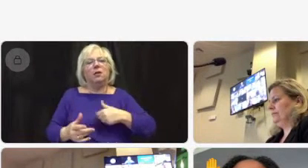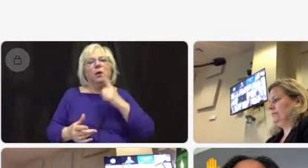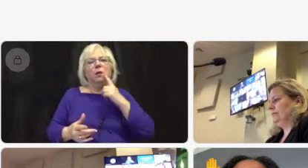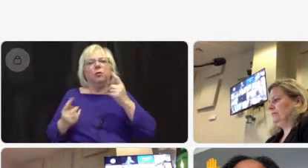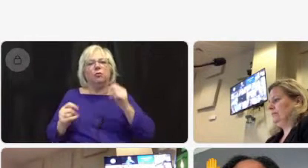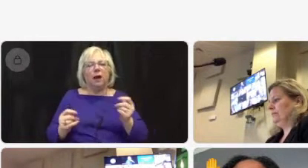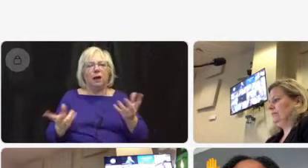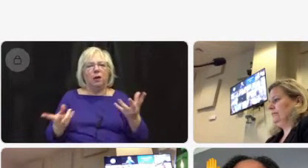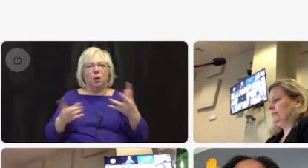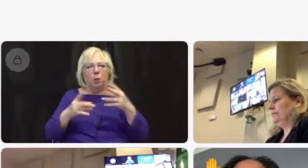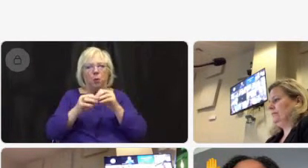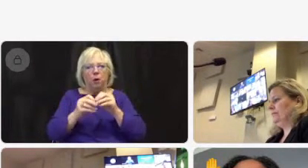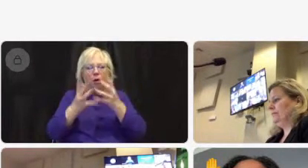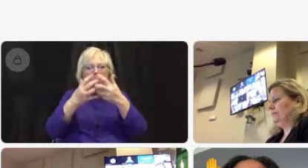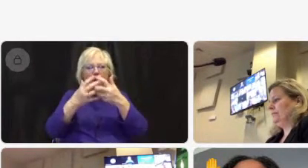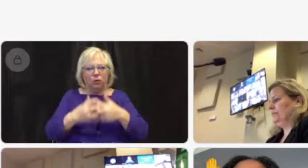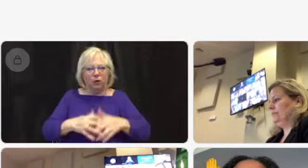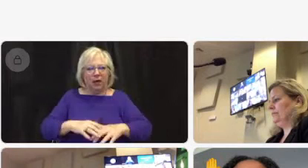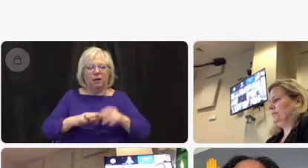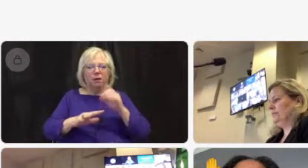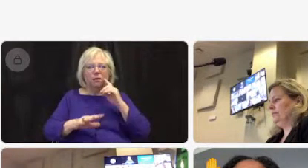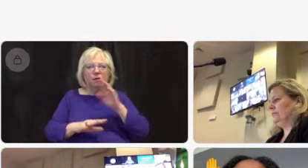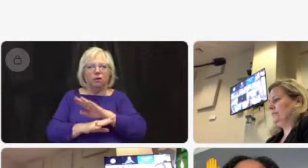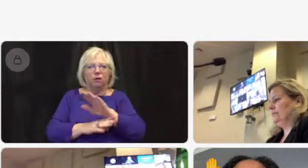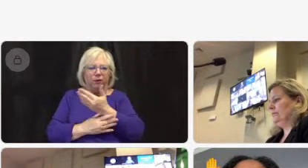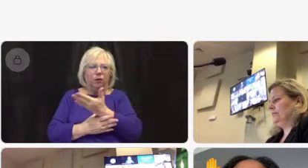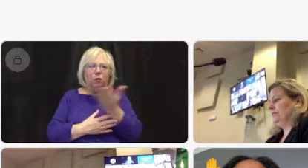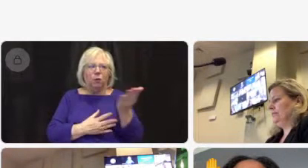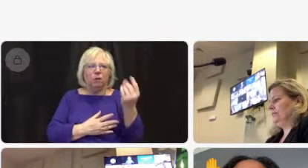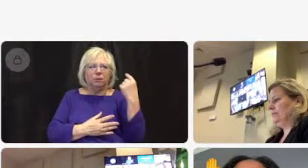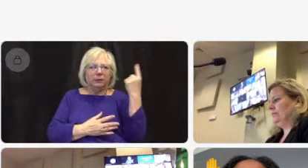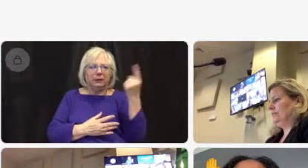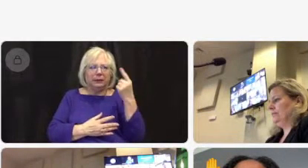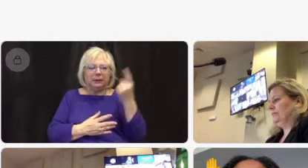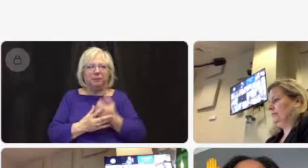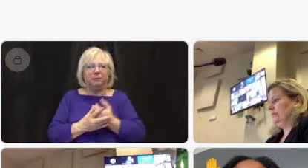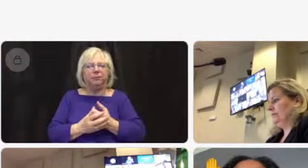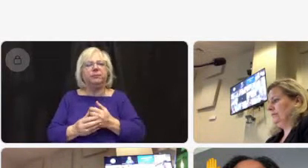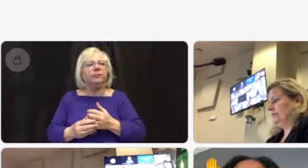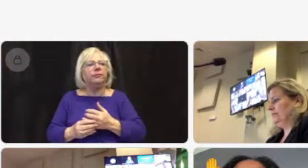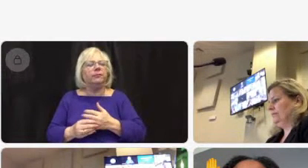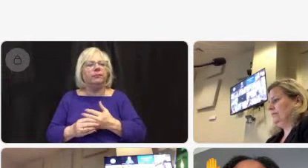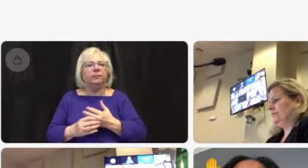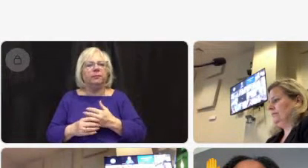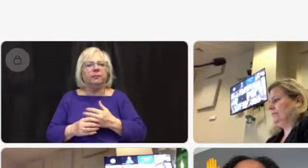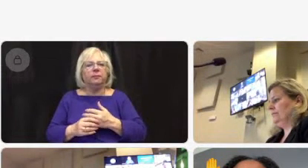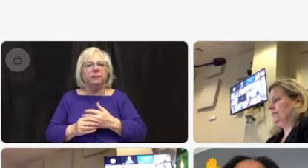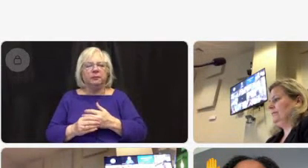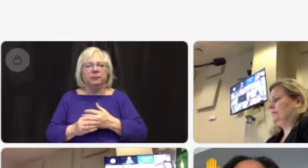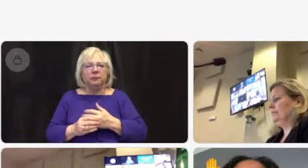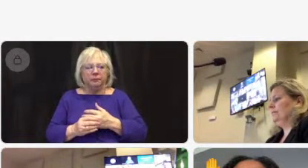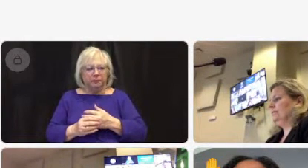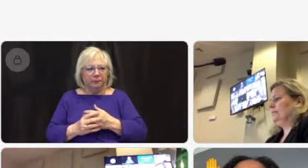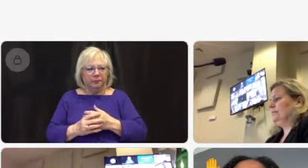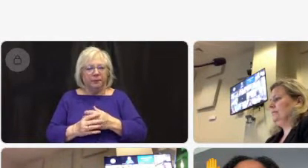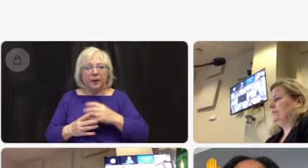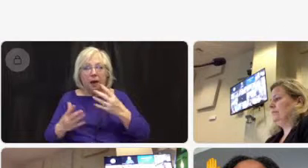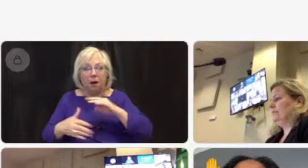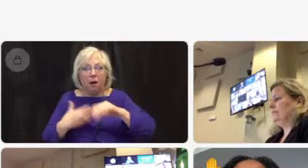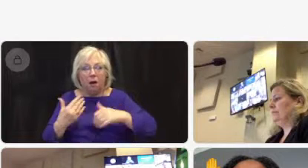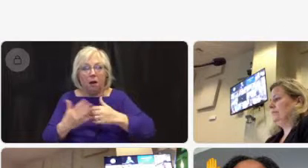put that all together for your consideration. And we'll have, and just so everyone's aware, all of the folks who are part